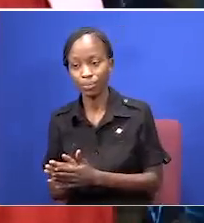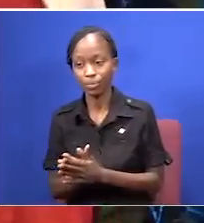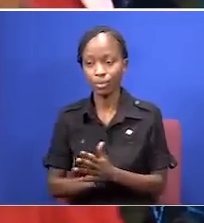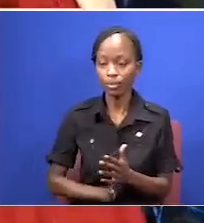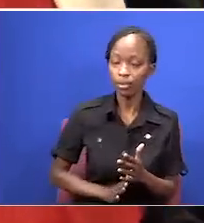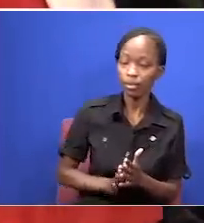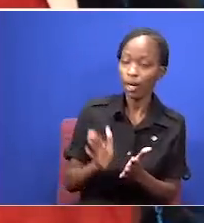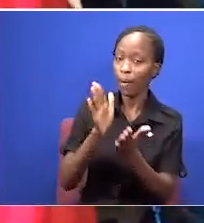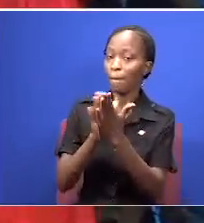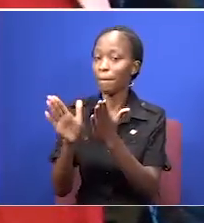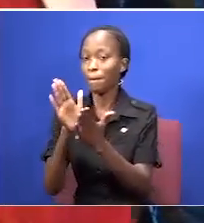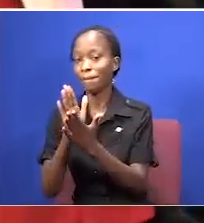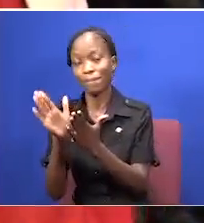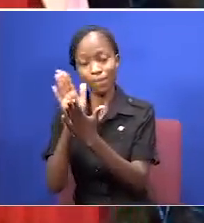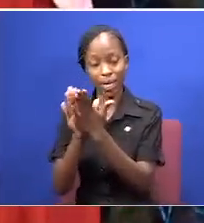one more time